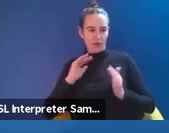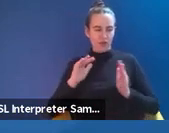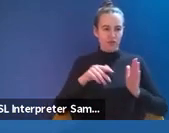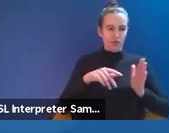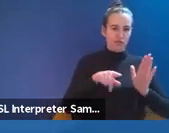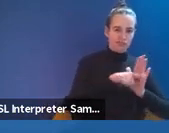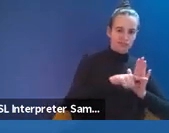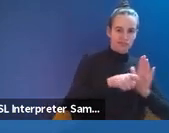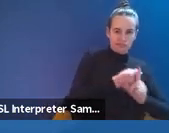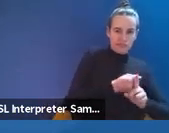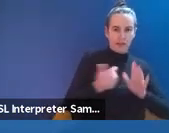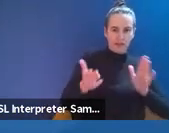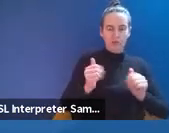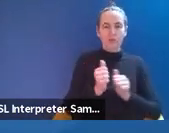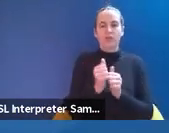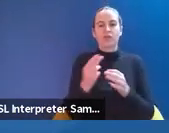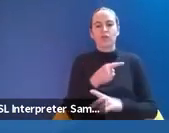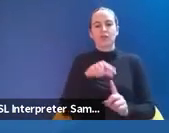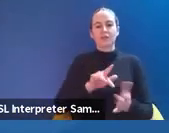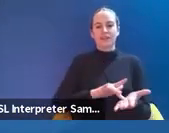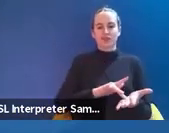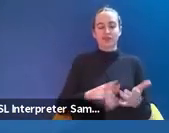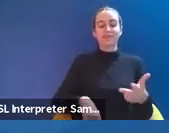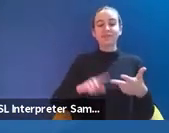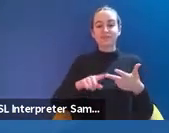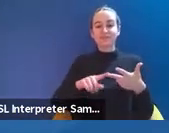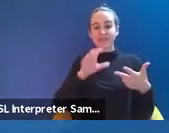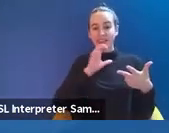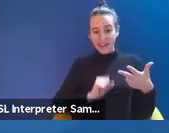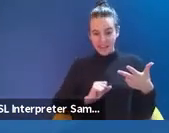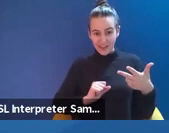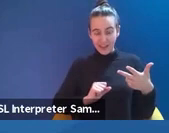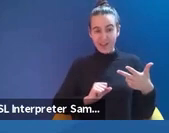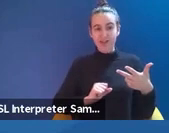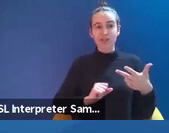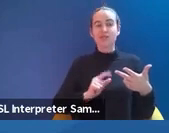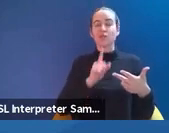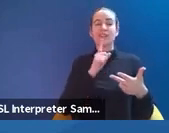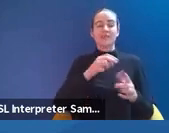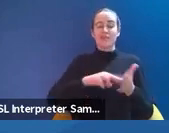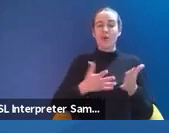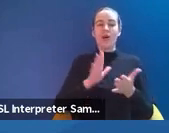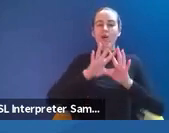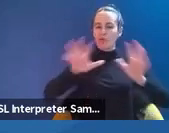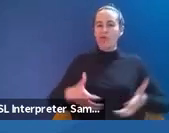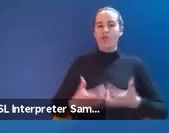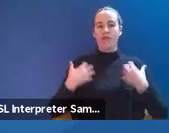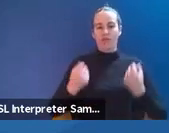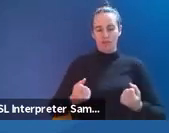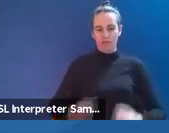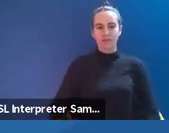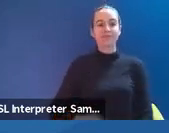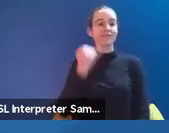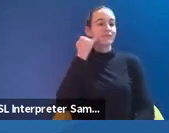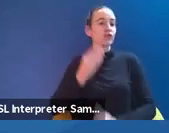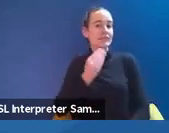of medication. And finally, age. Age is really referring to your overall health. And so a person that eats